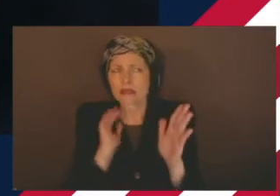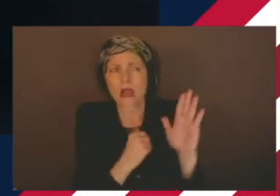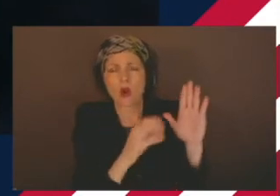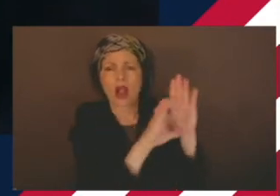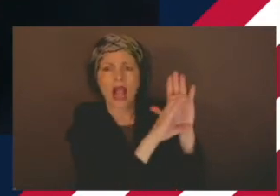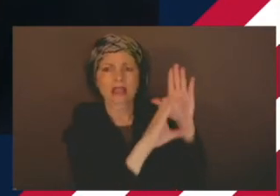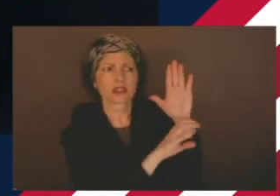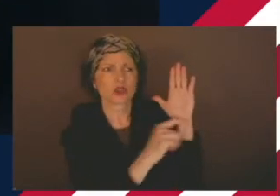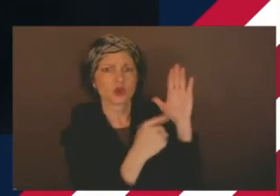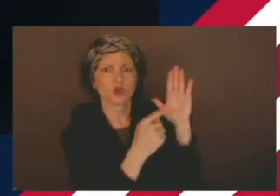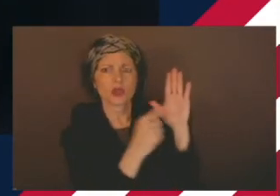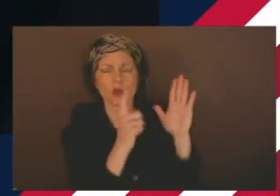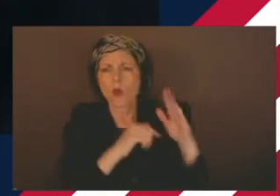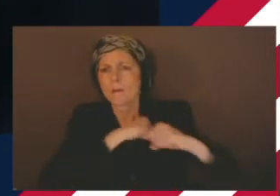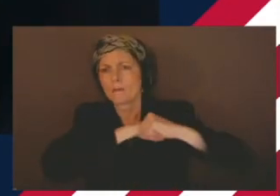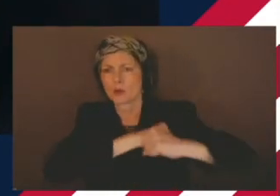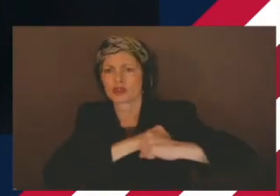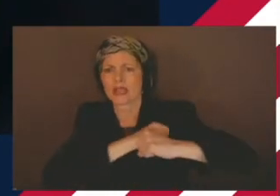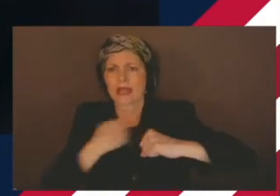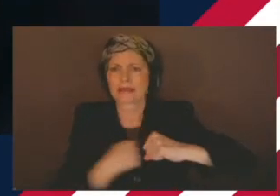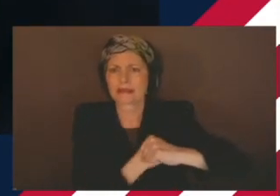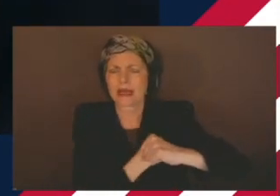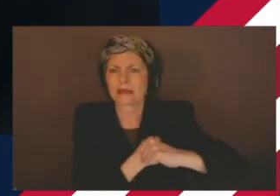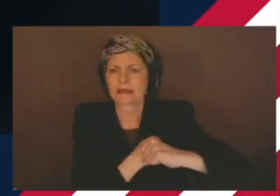under the law, establishment of justice,